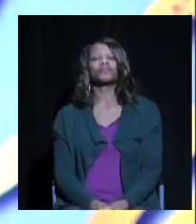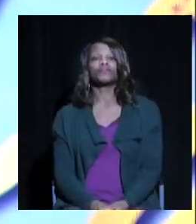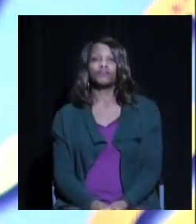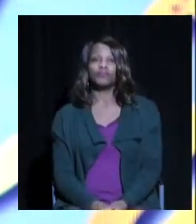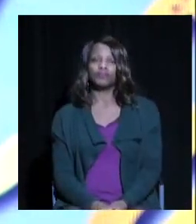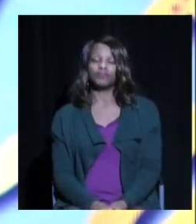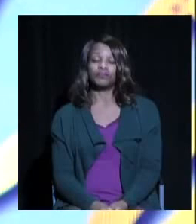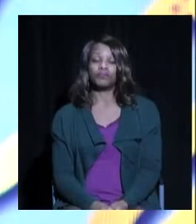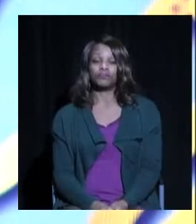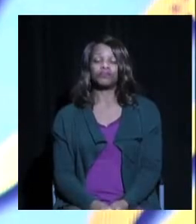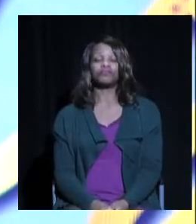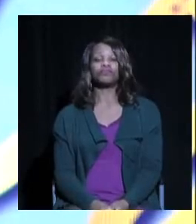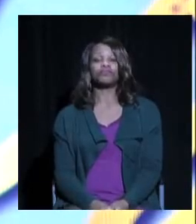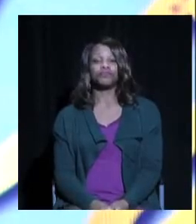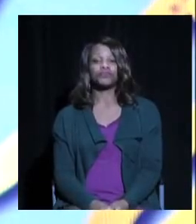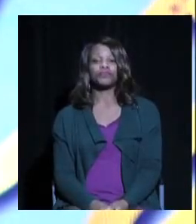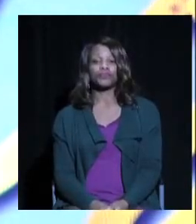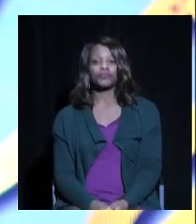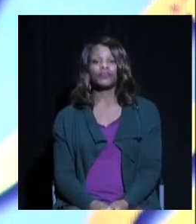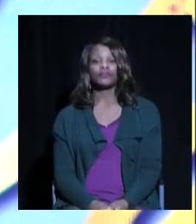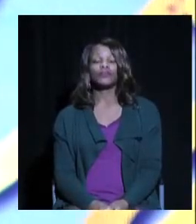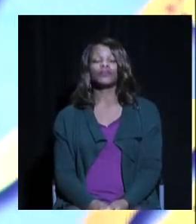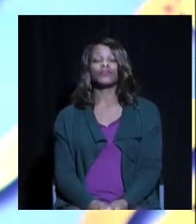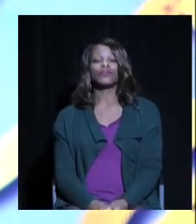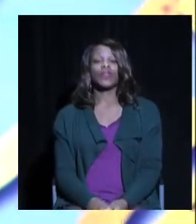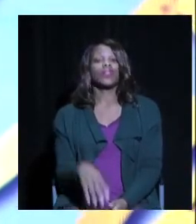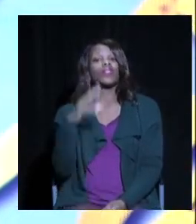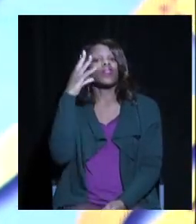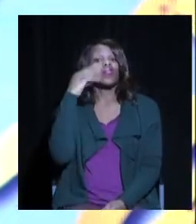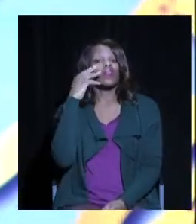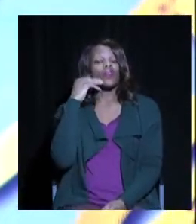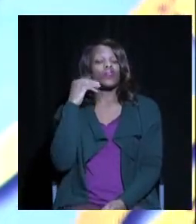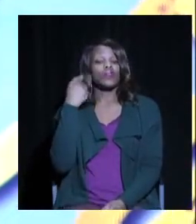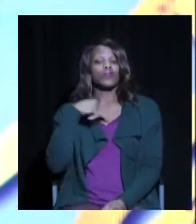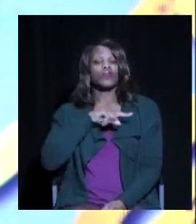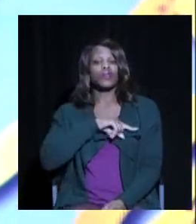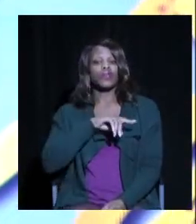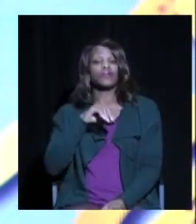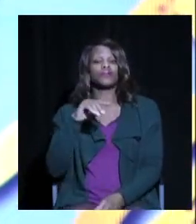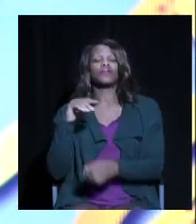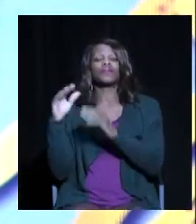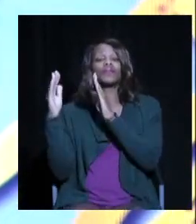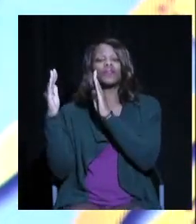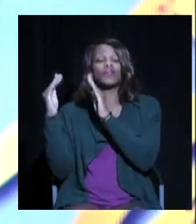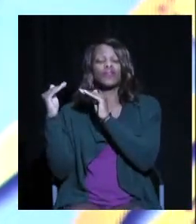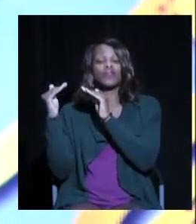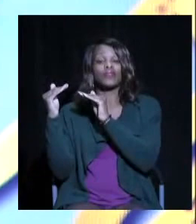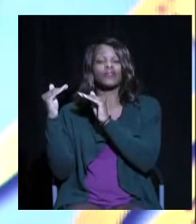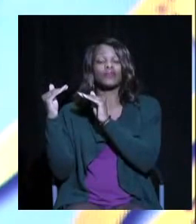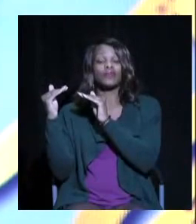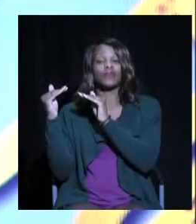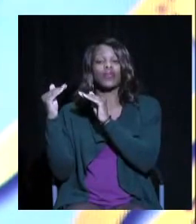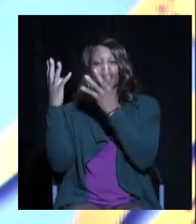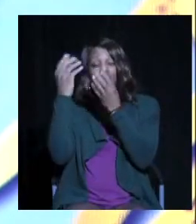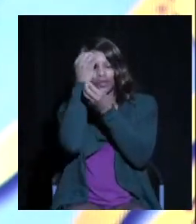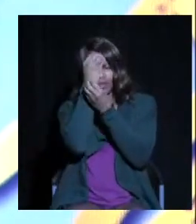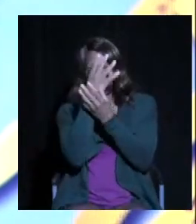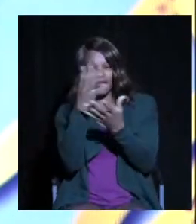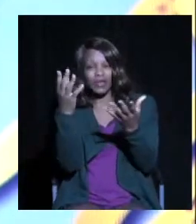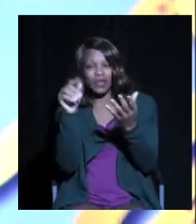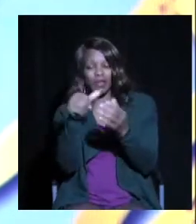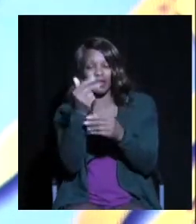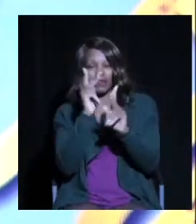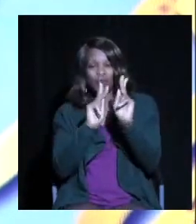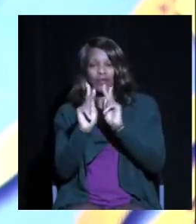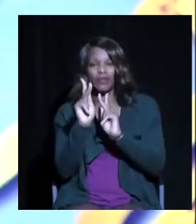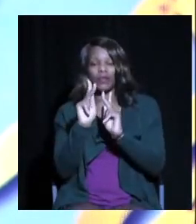for this week. That this hope that we've been given in Jesus, I want you to share it with others. So all the